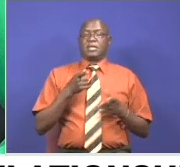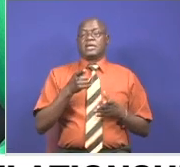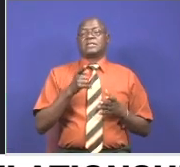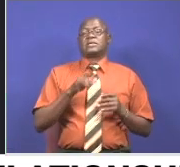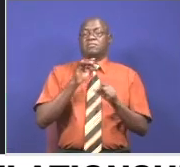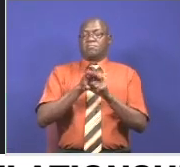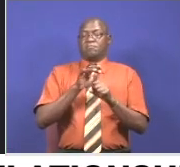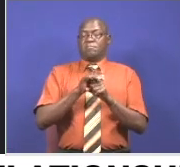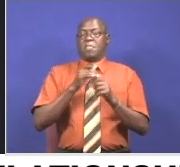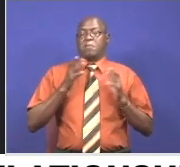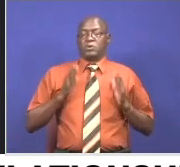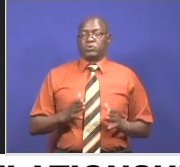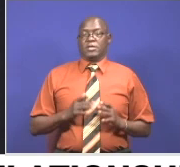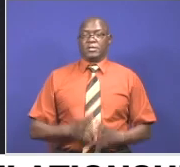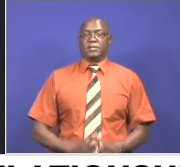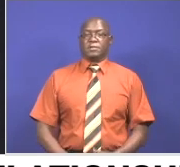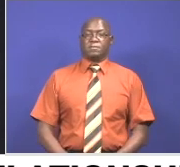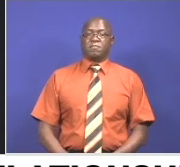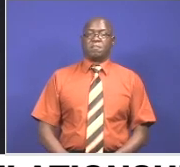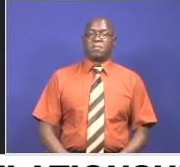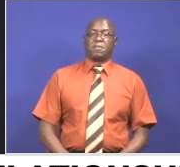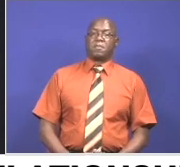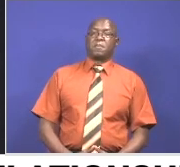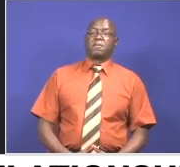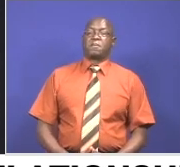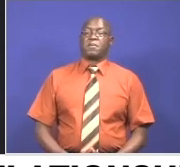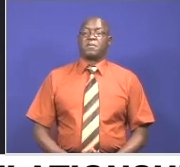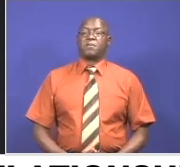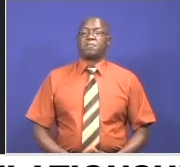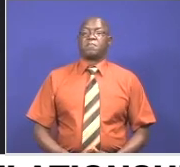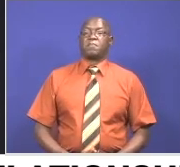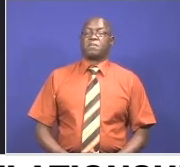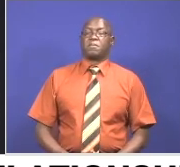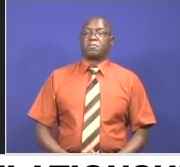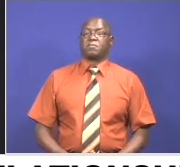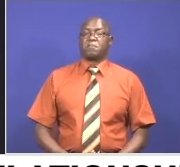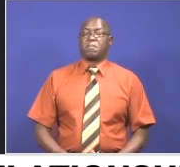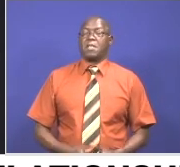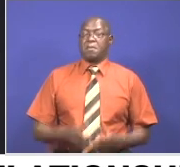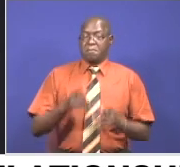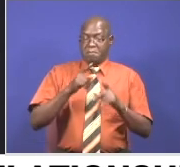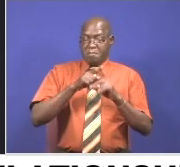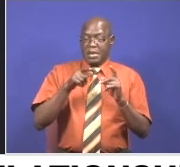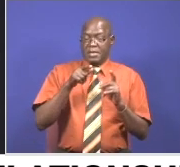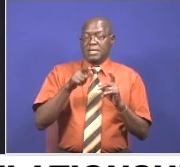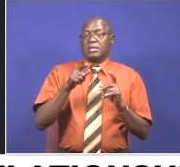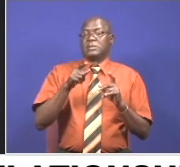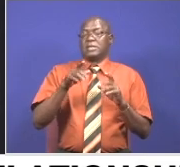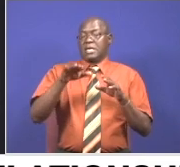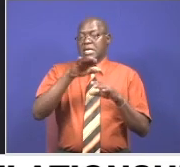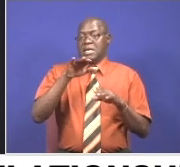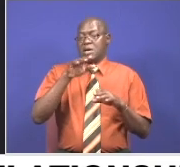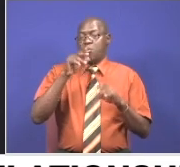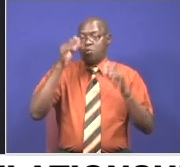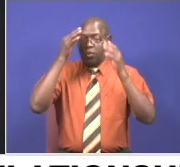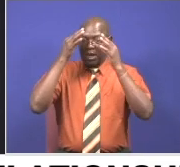Yeah. Now, as we explore the money personalities, there is this aspect of weddings. Now, just before